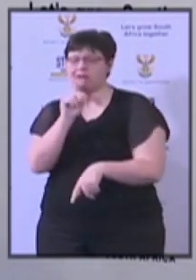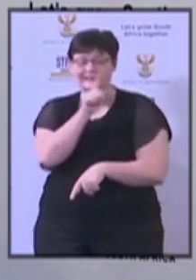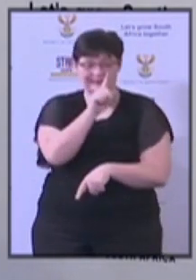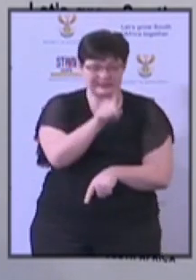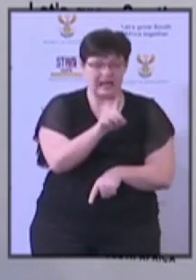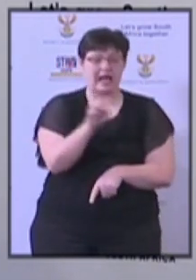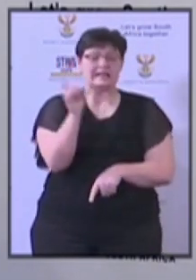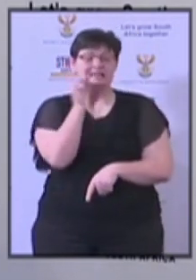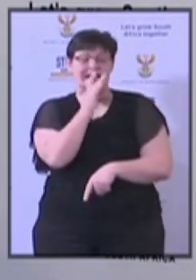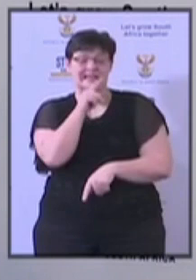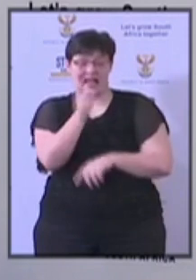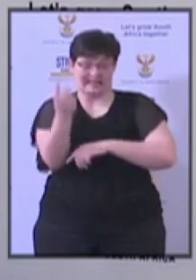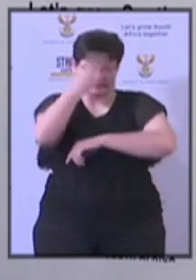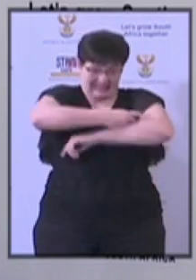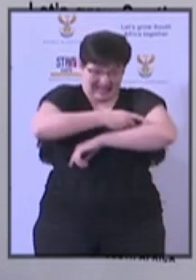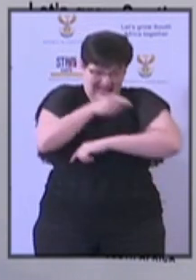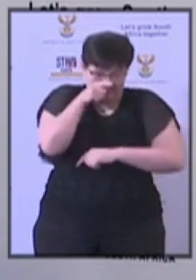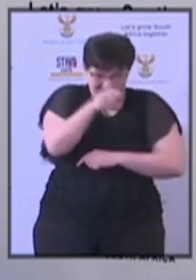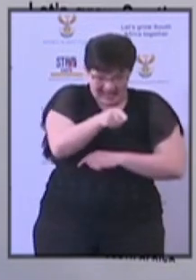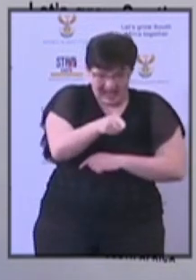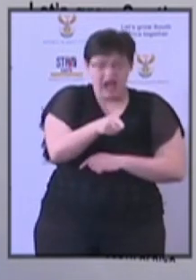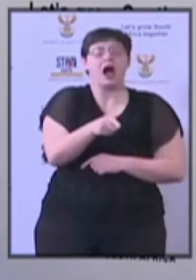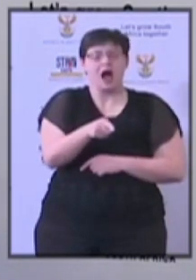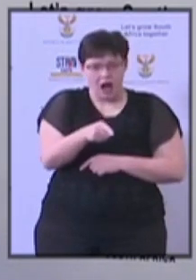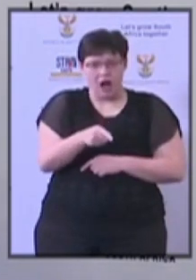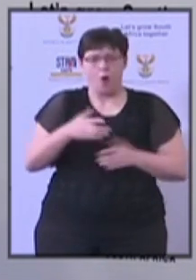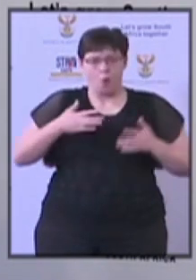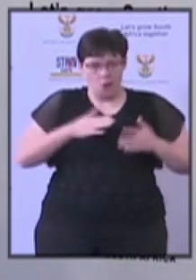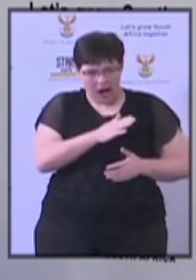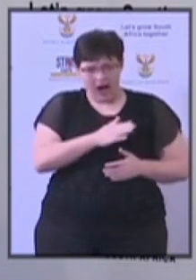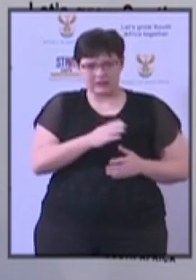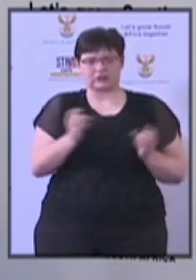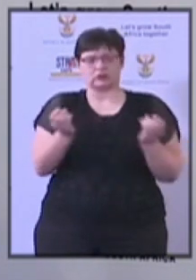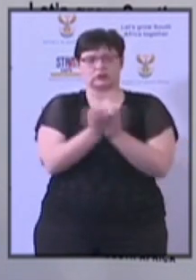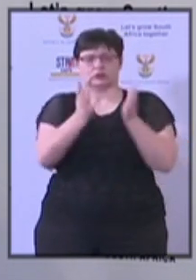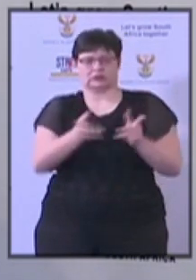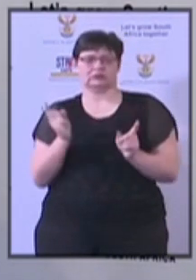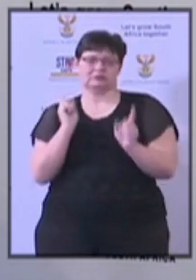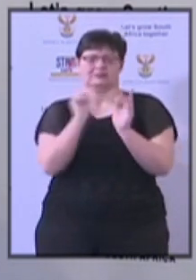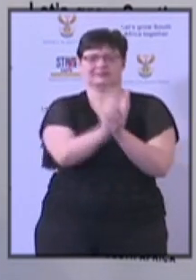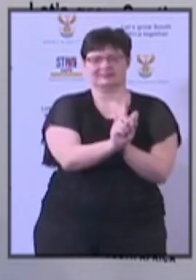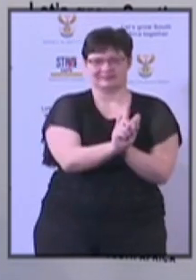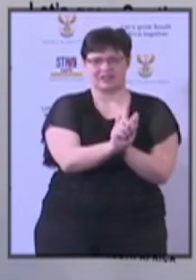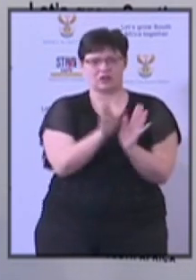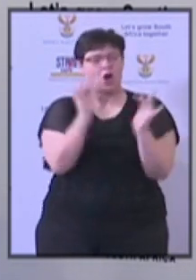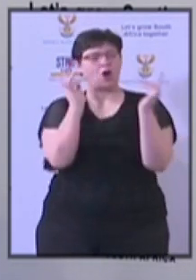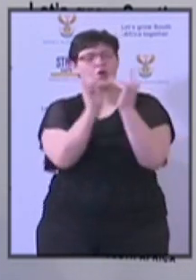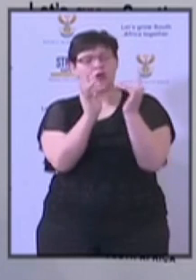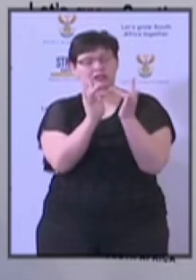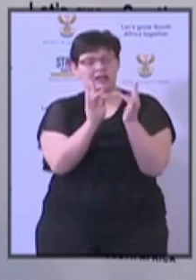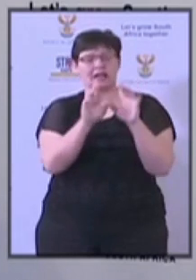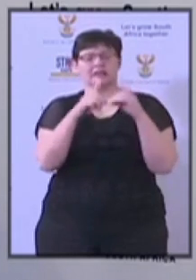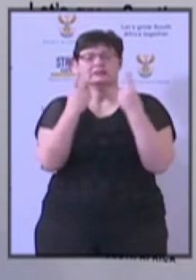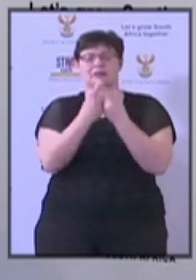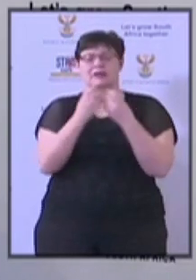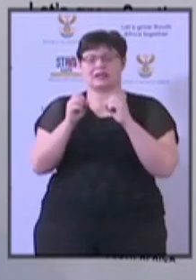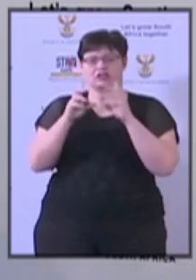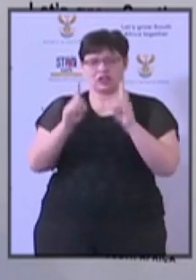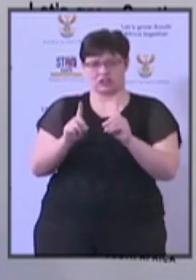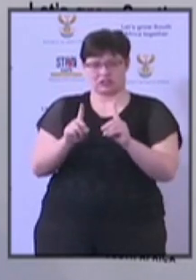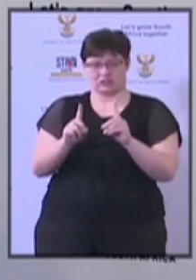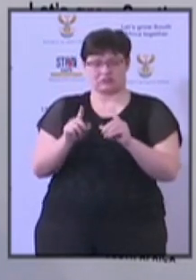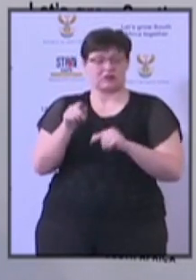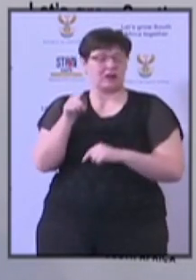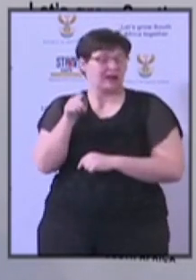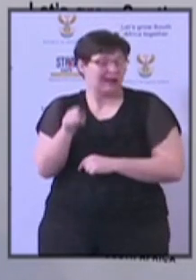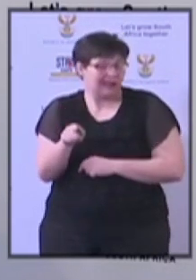that Saturday specifically sisevisa ama learners. Siyake contact u Department of Education kuyo leyo circuit esuke